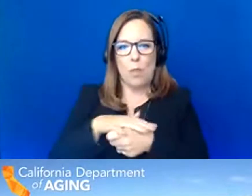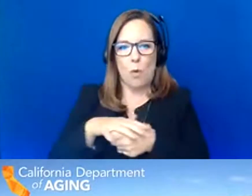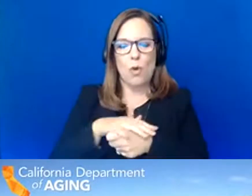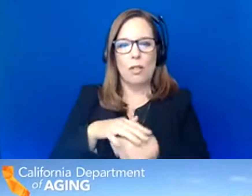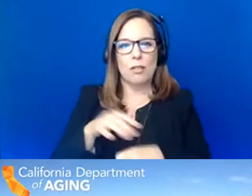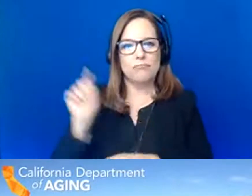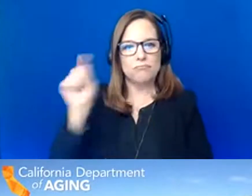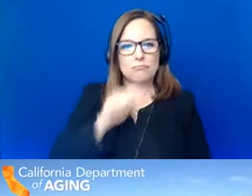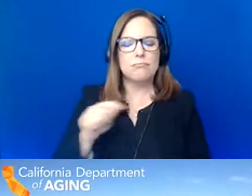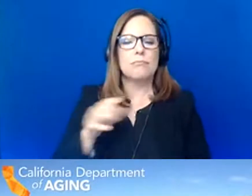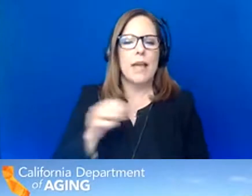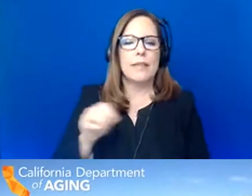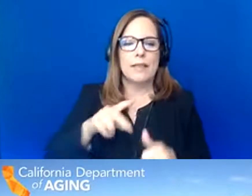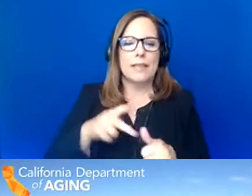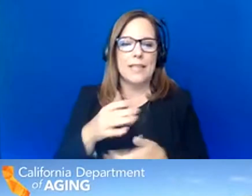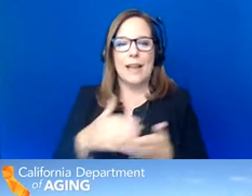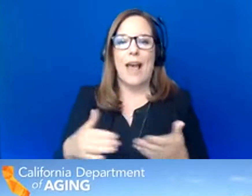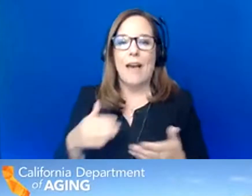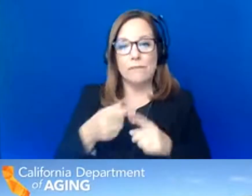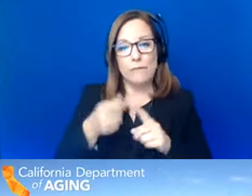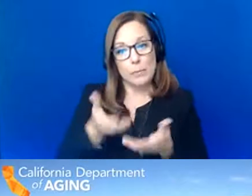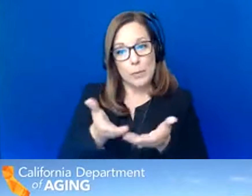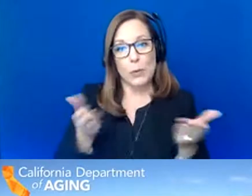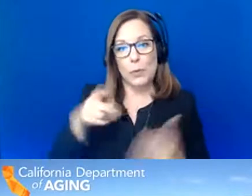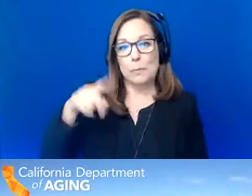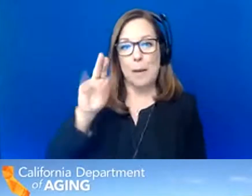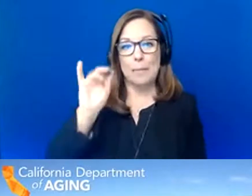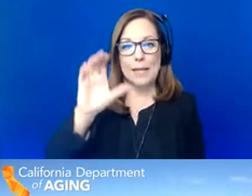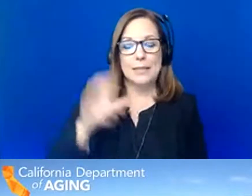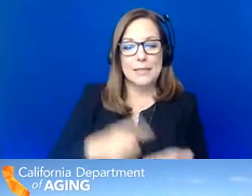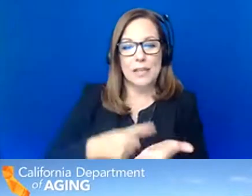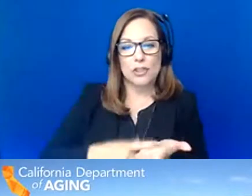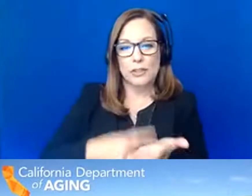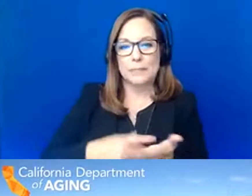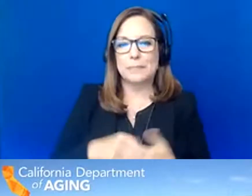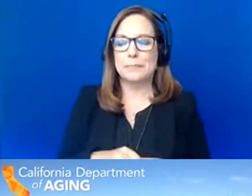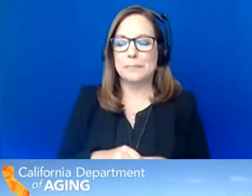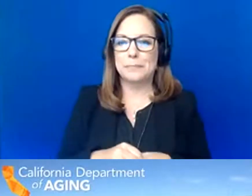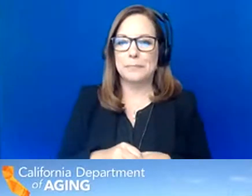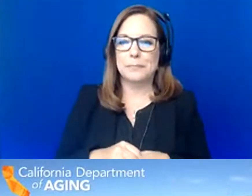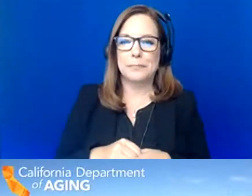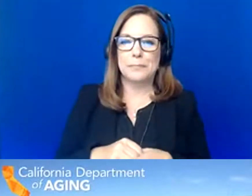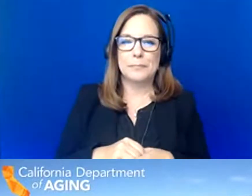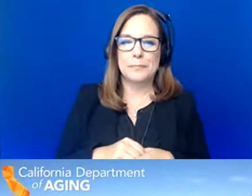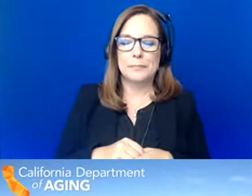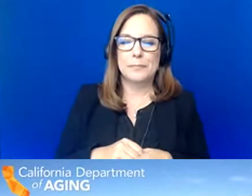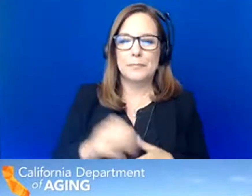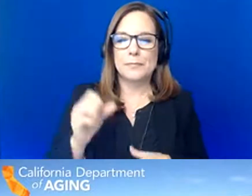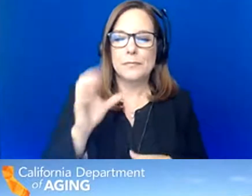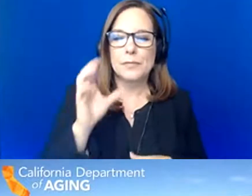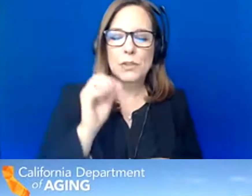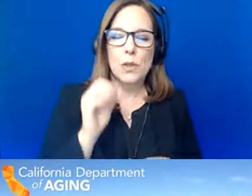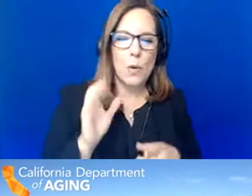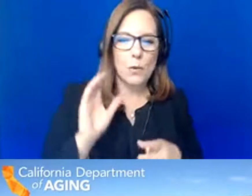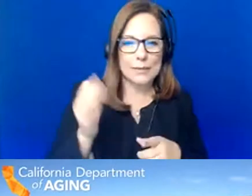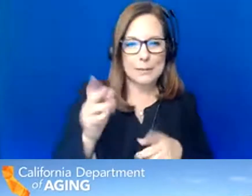second half. So it looks like, let's see, as folks are completing the poll,